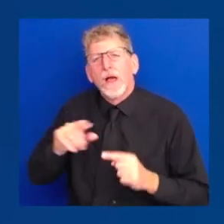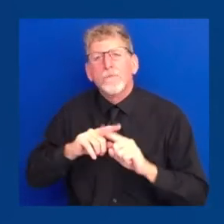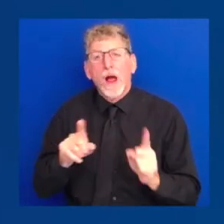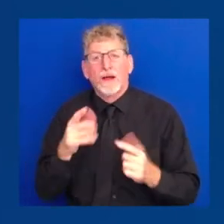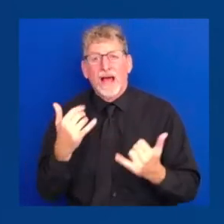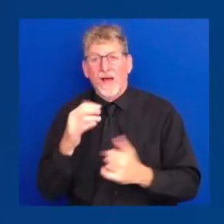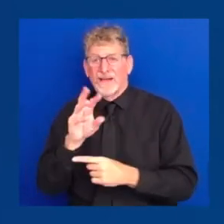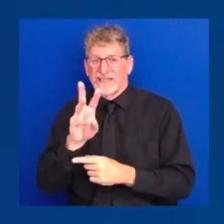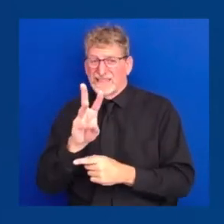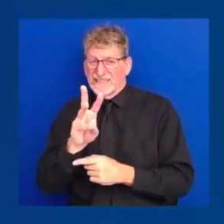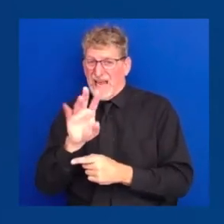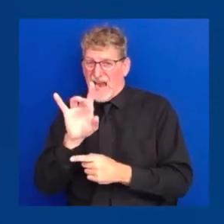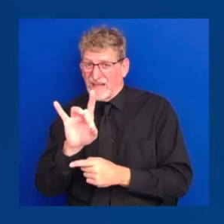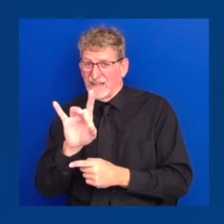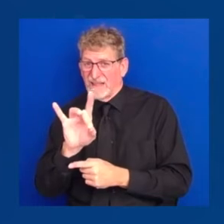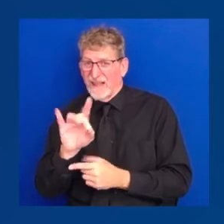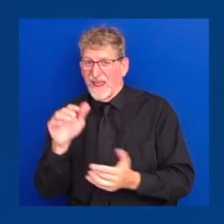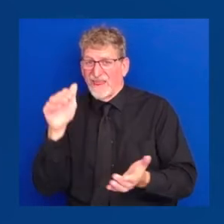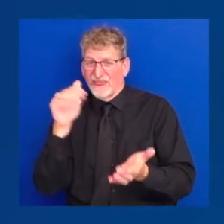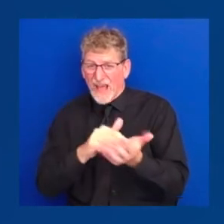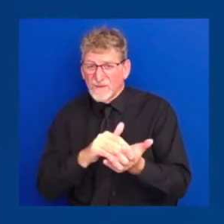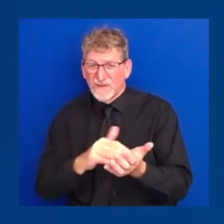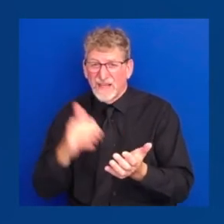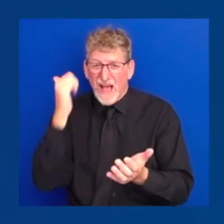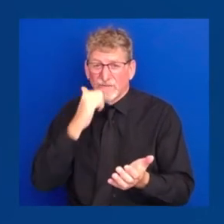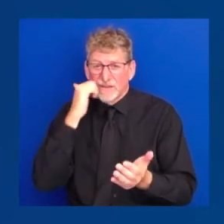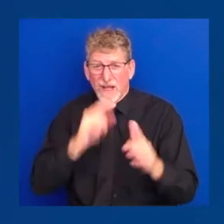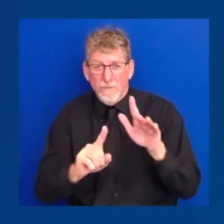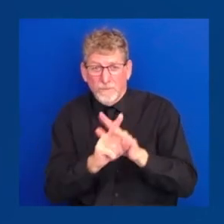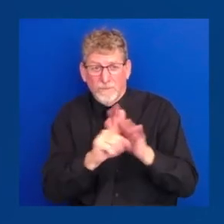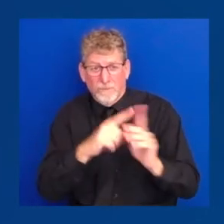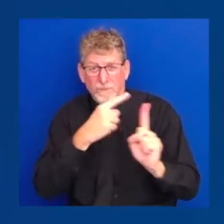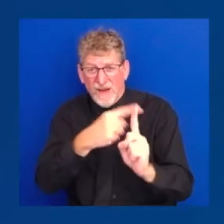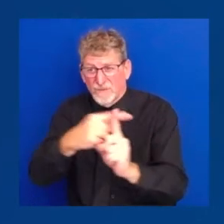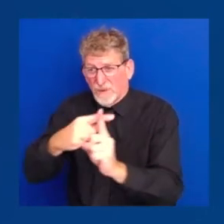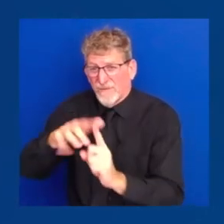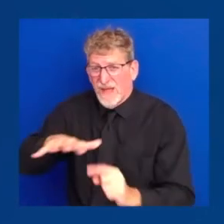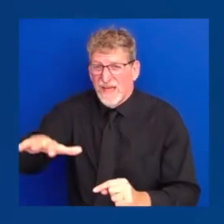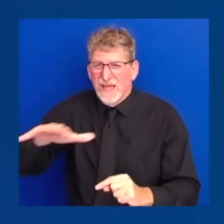we're not looking at revisiting that right now. Next question.